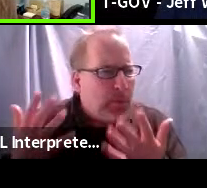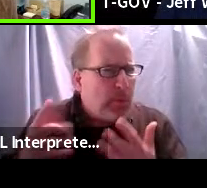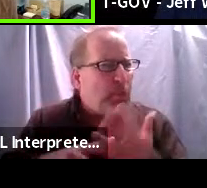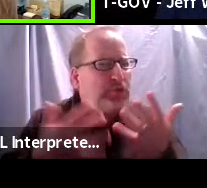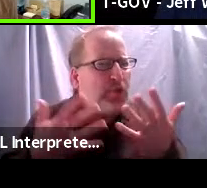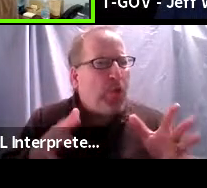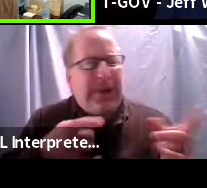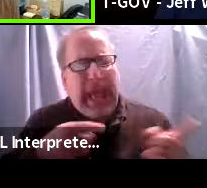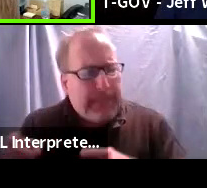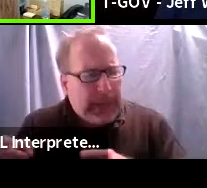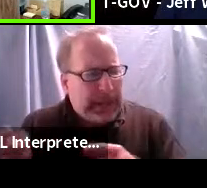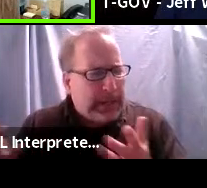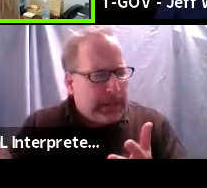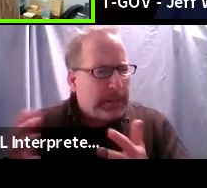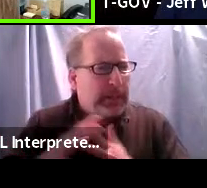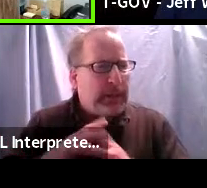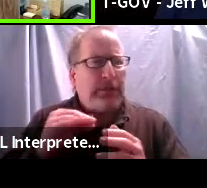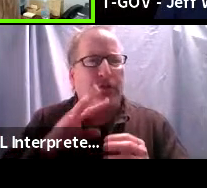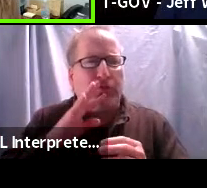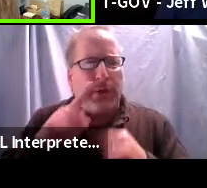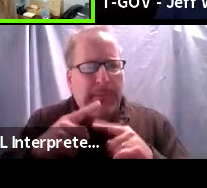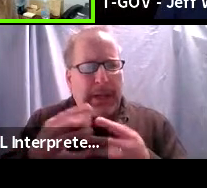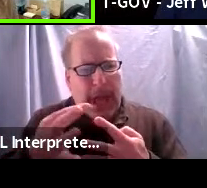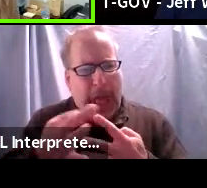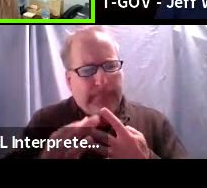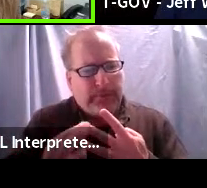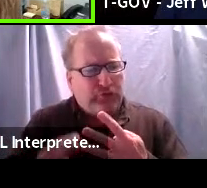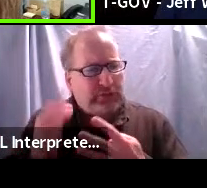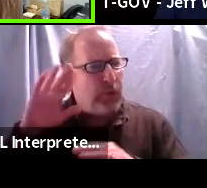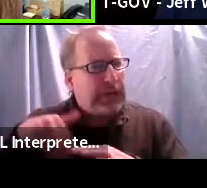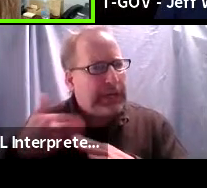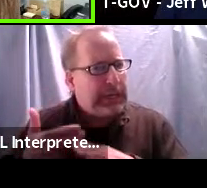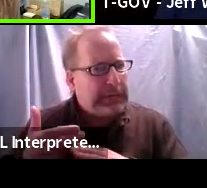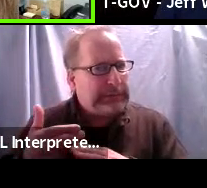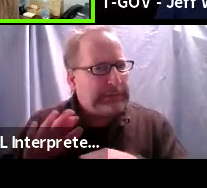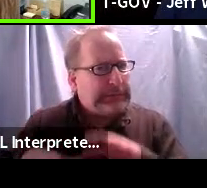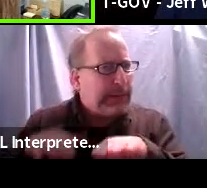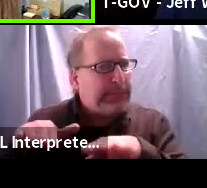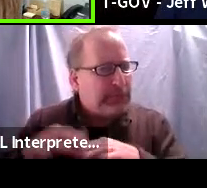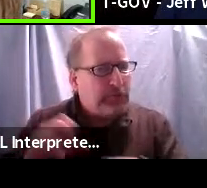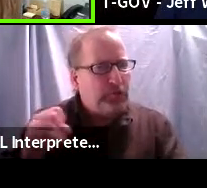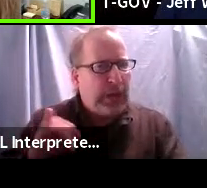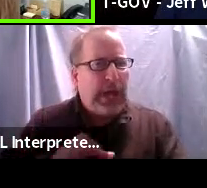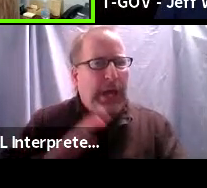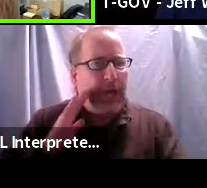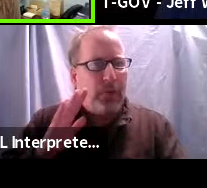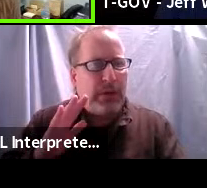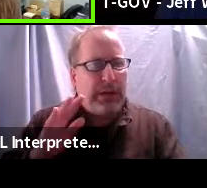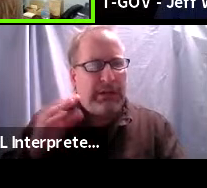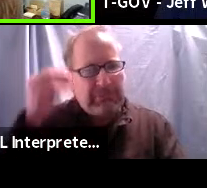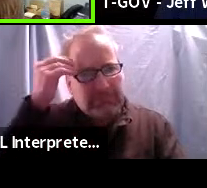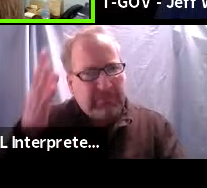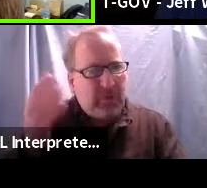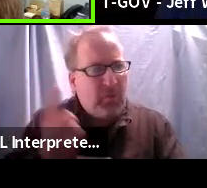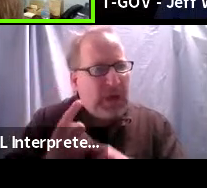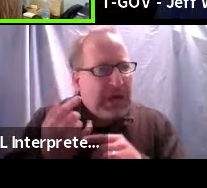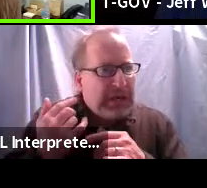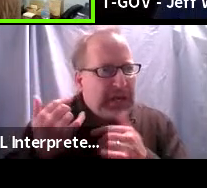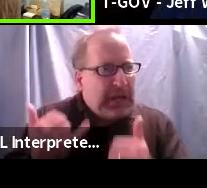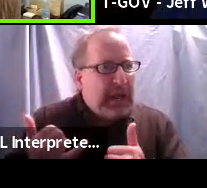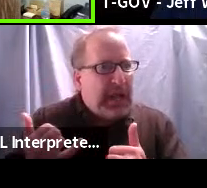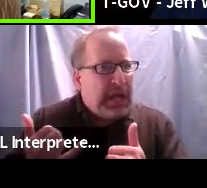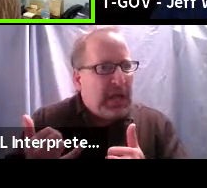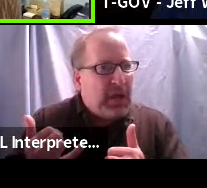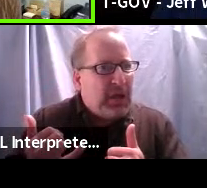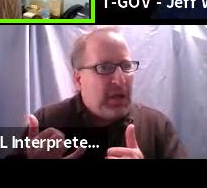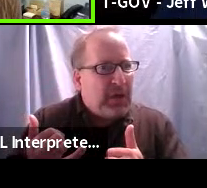already happening, and talk about options for next steps. And so I'll just preview that basically right now, at least